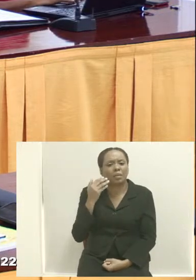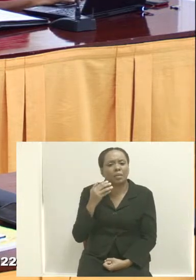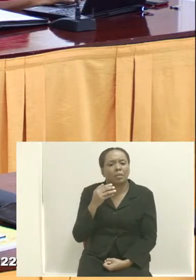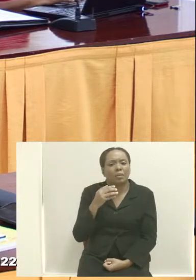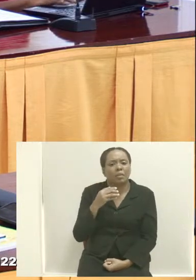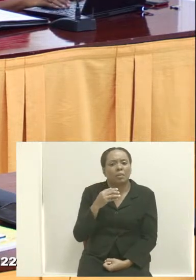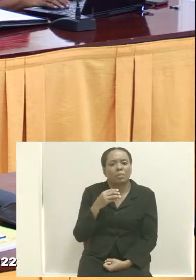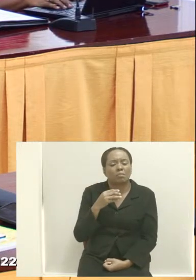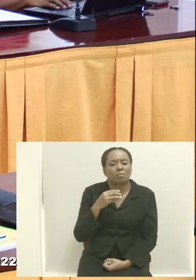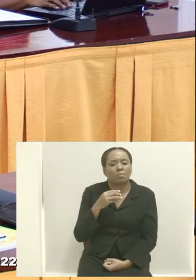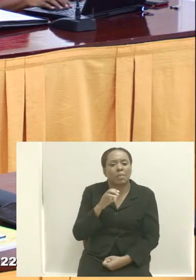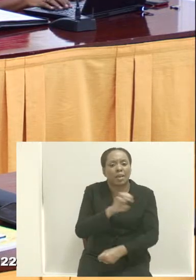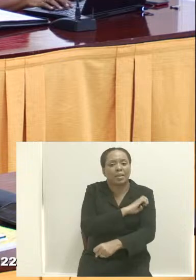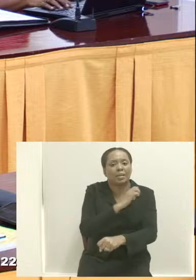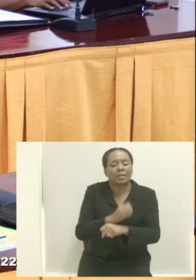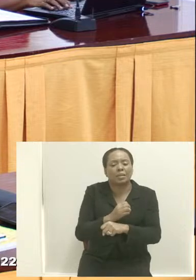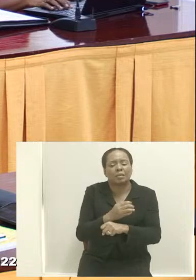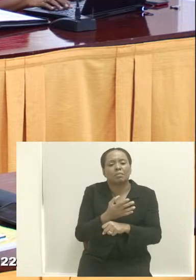correct.